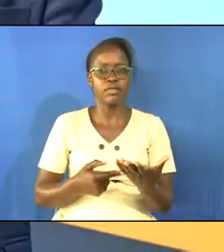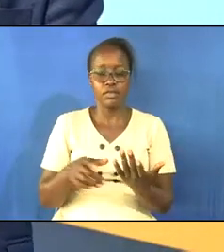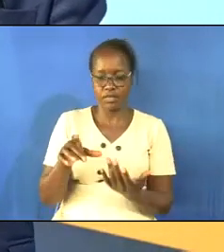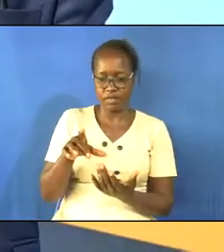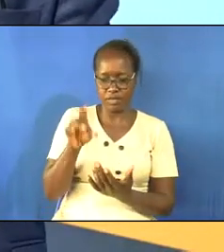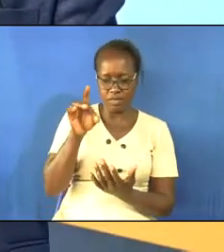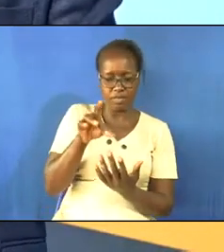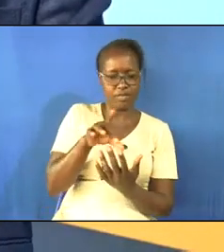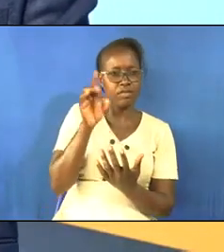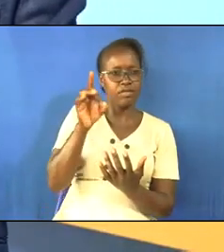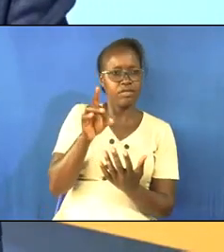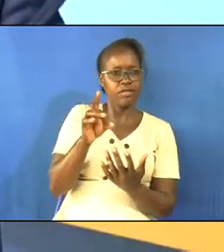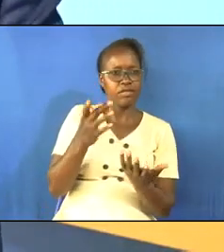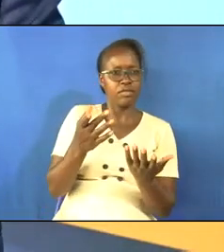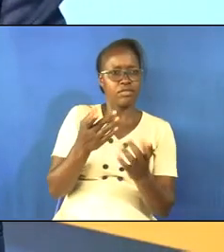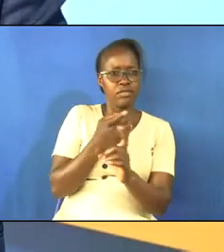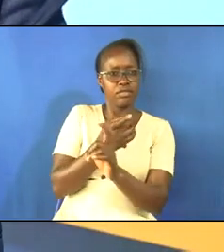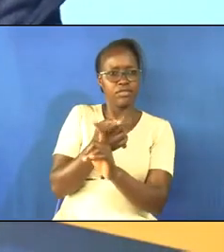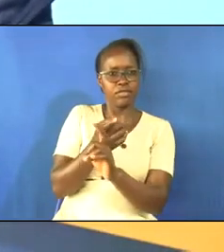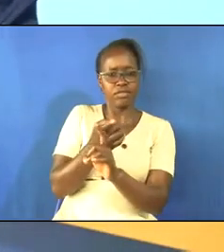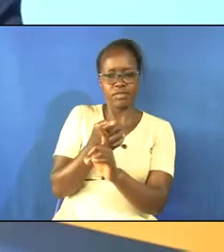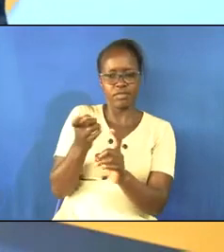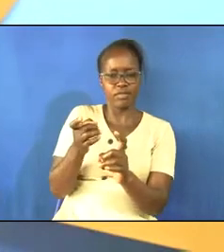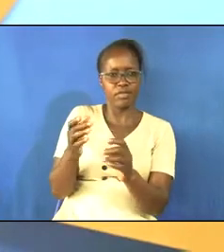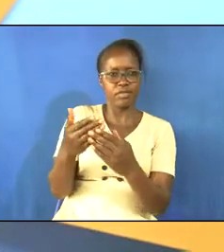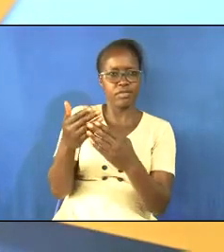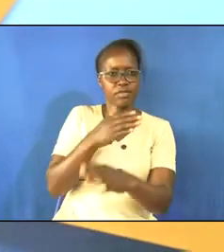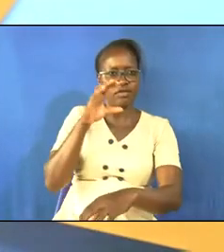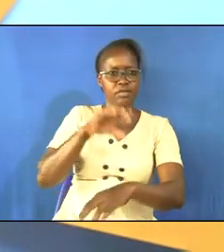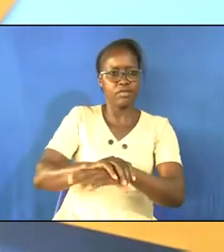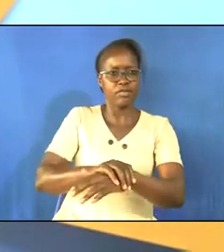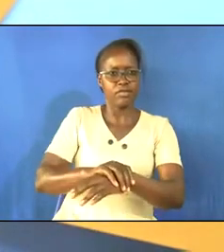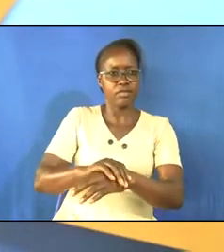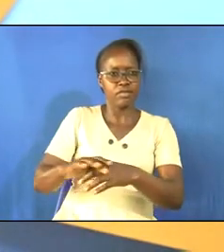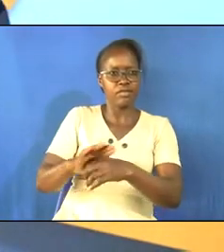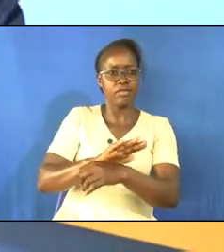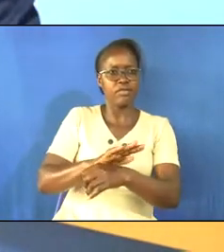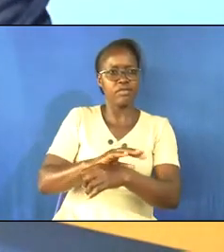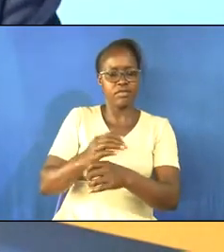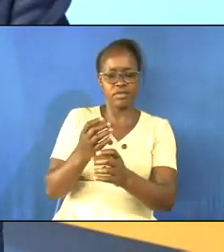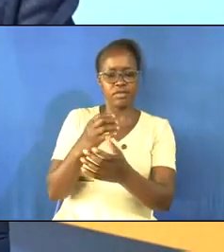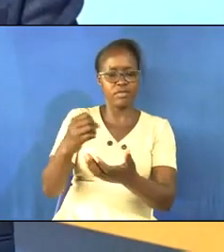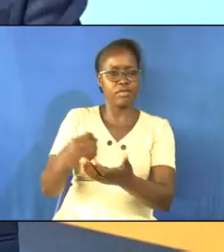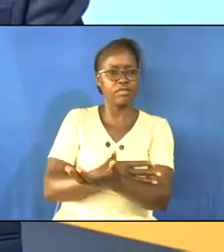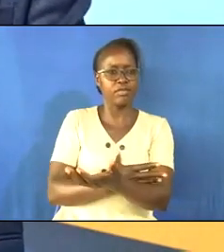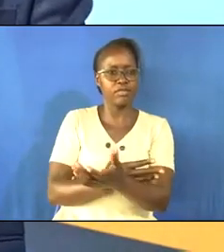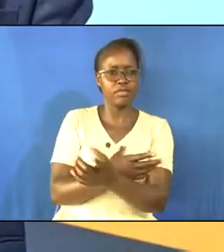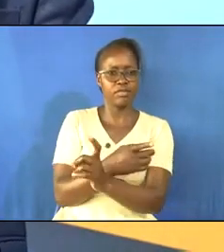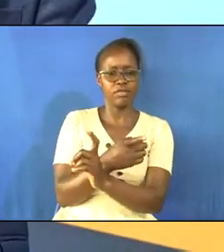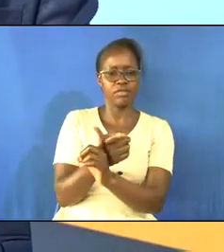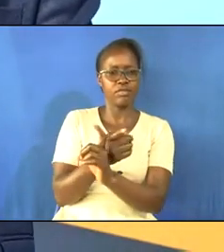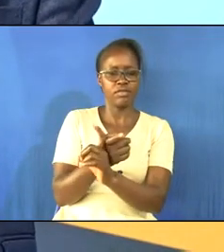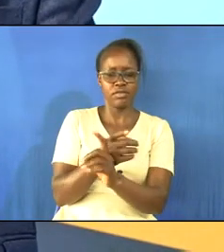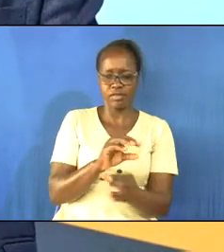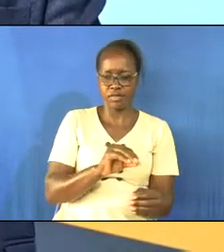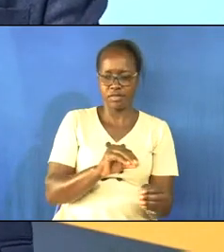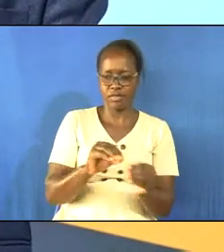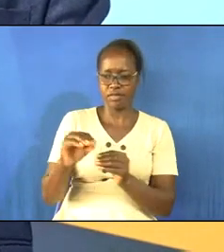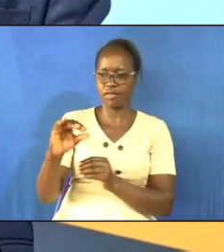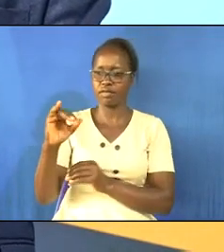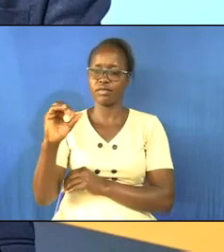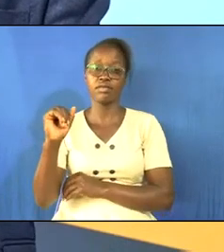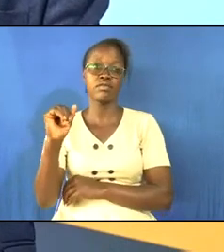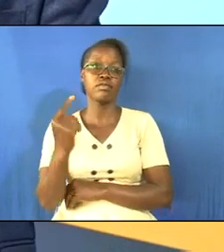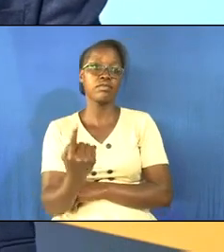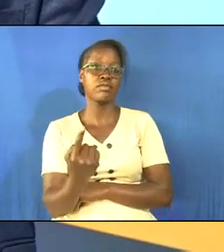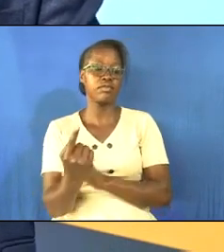out this process before you get to the full-fledged cancerous cell. It will pick it out in this stage of CIN1, CIN2.